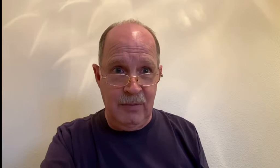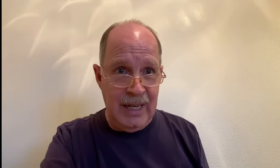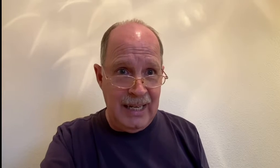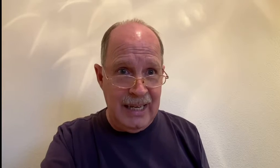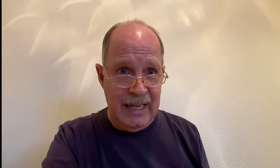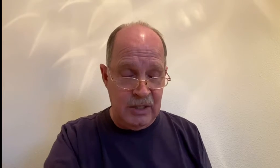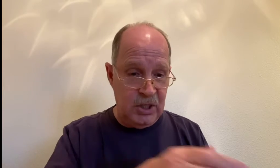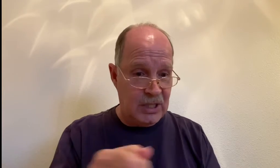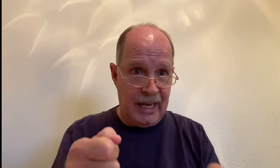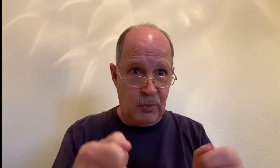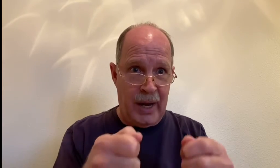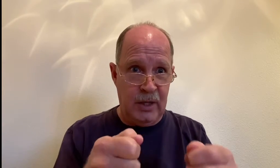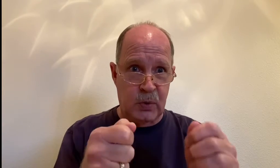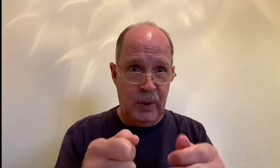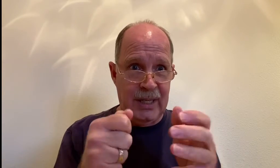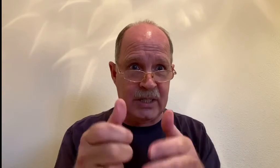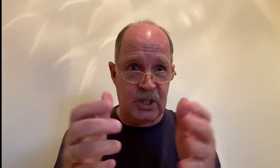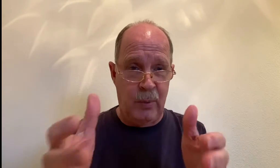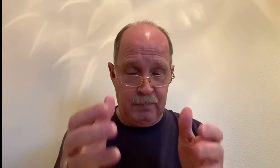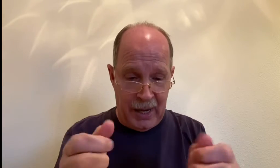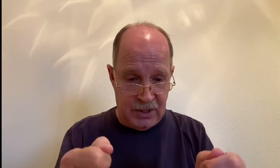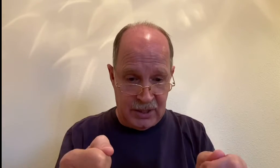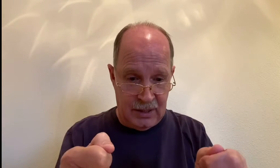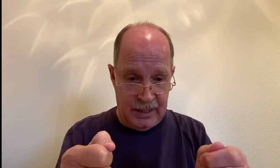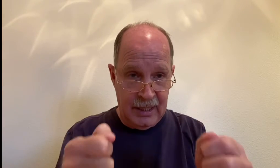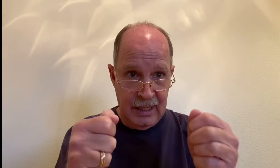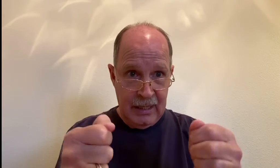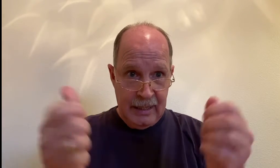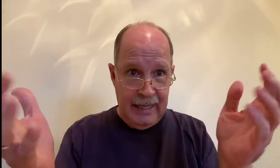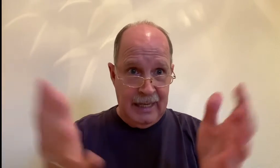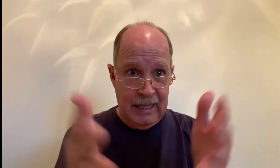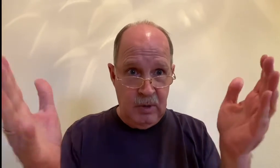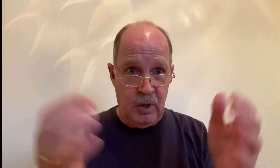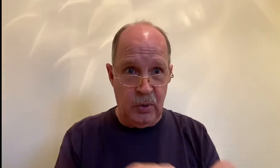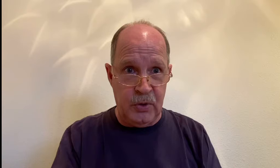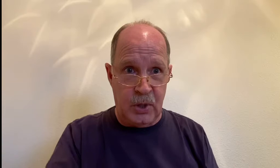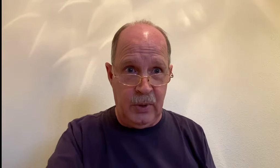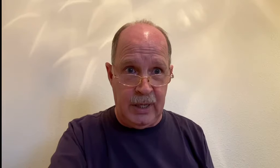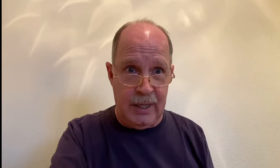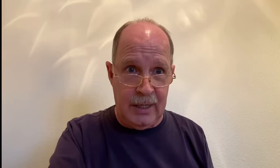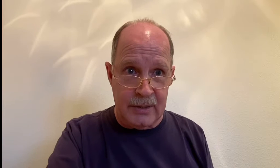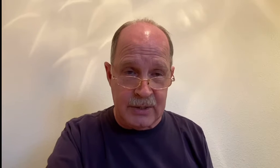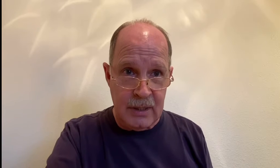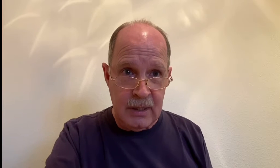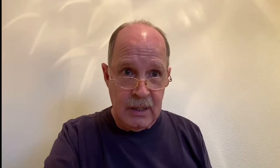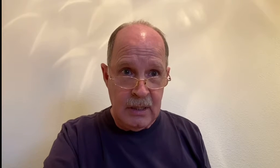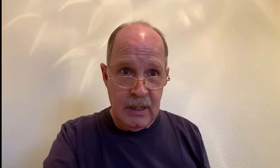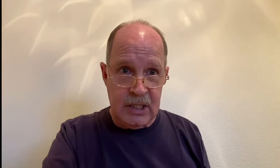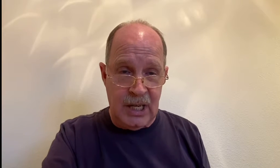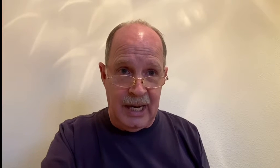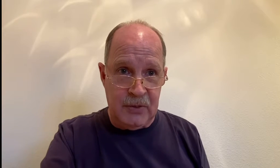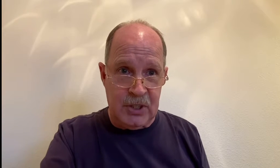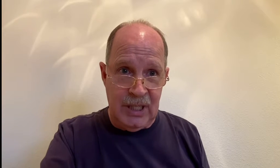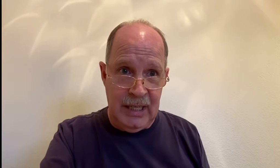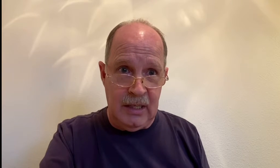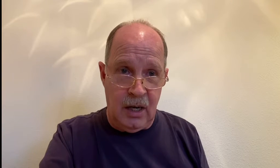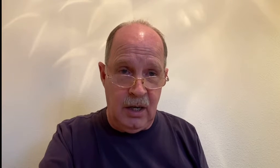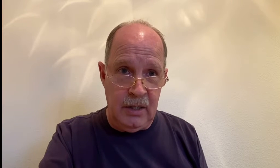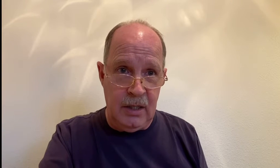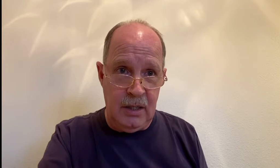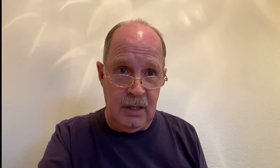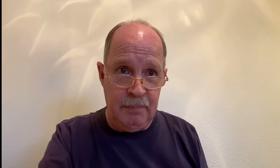Not even, he just, that's why he was reading it so impassionately, he didn't even know what North Korea is. It's like the